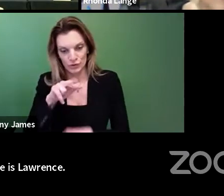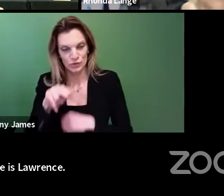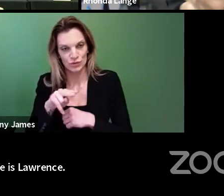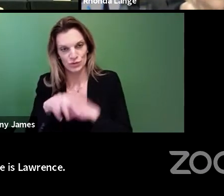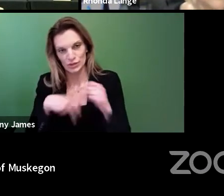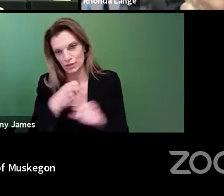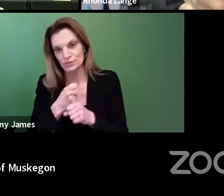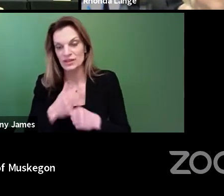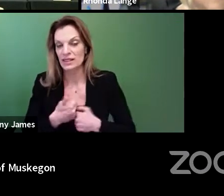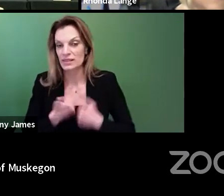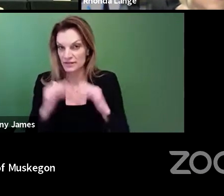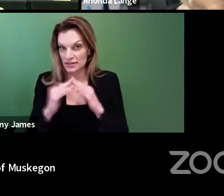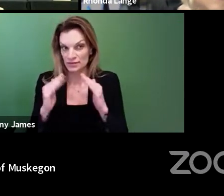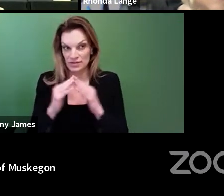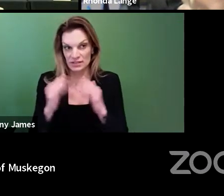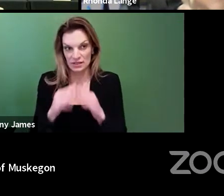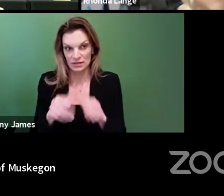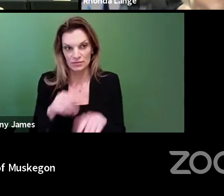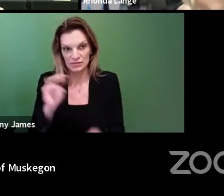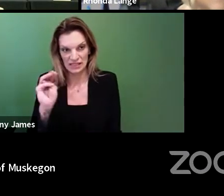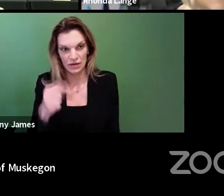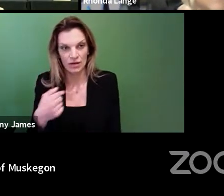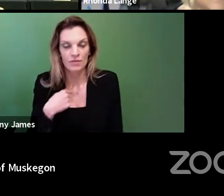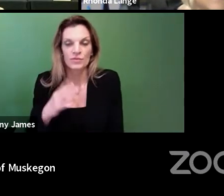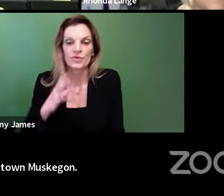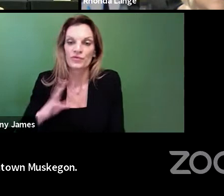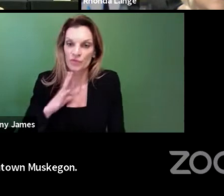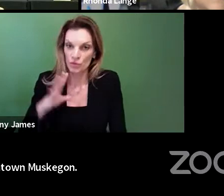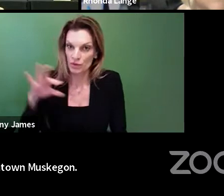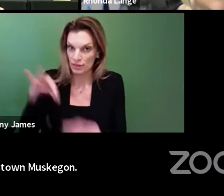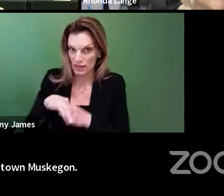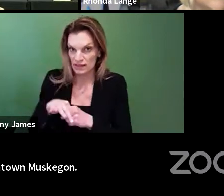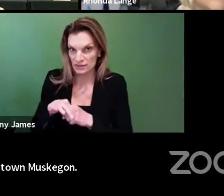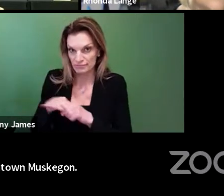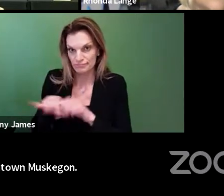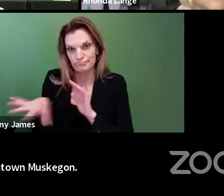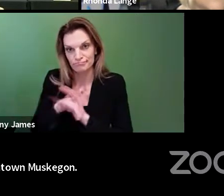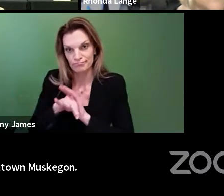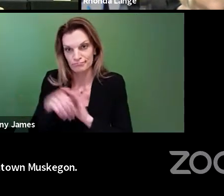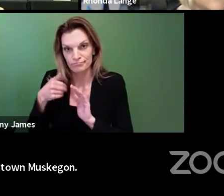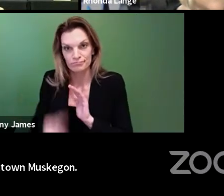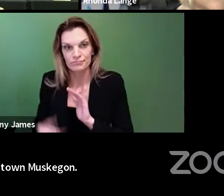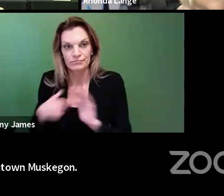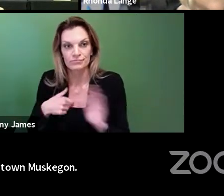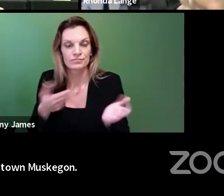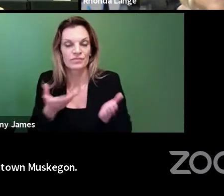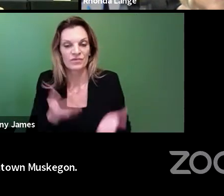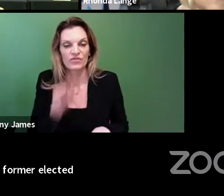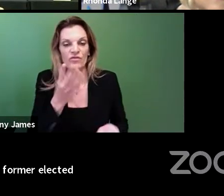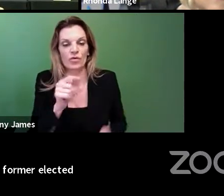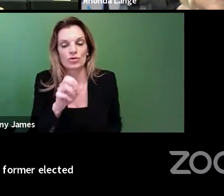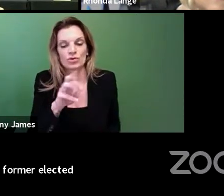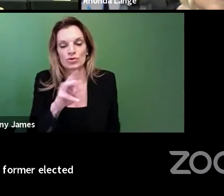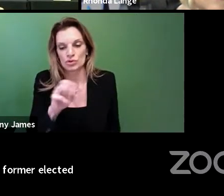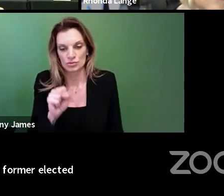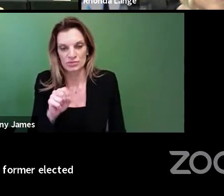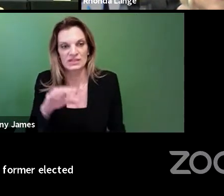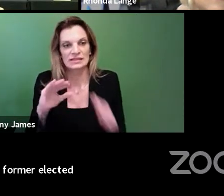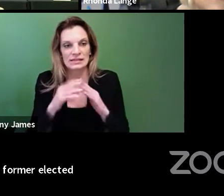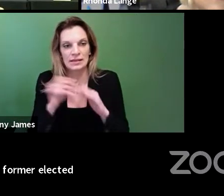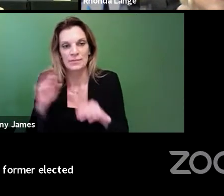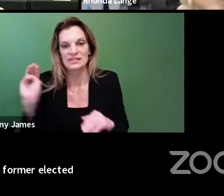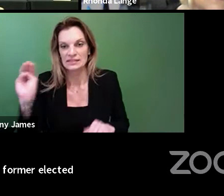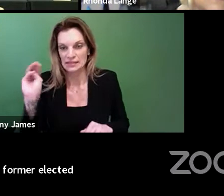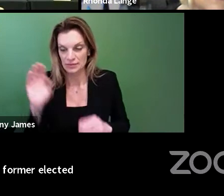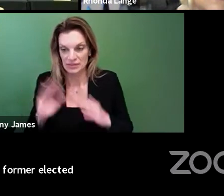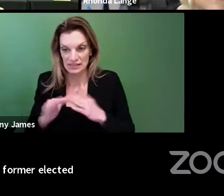downtown Muskegon. And a little disclosure, I'm a former elected official, having served four terms on the City of Muskegon